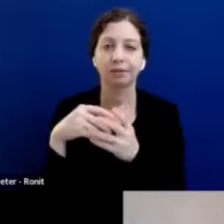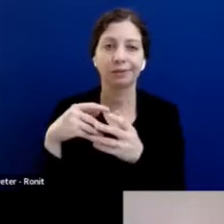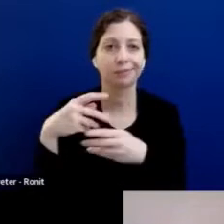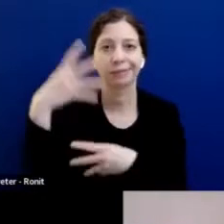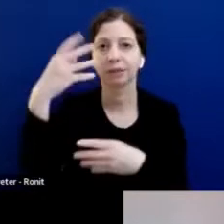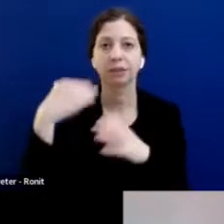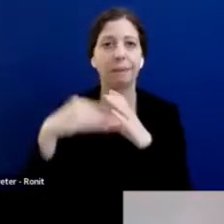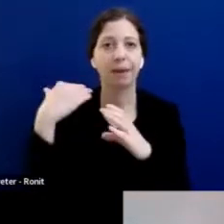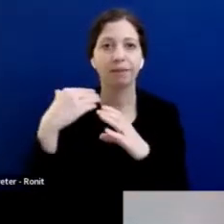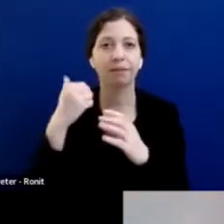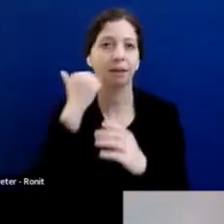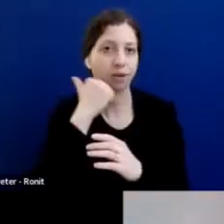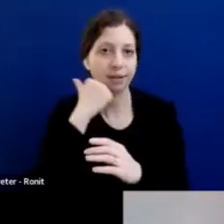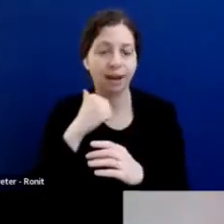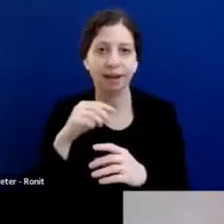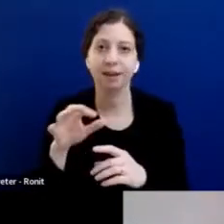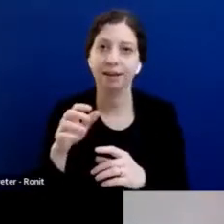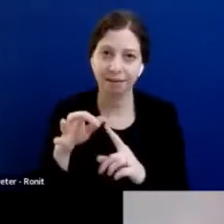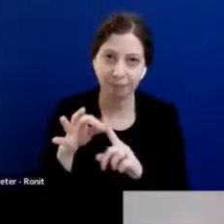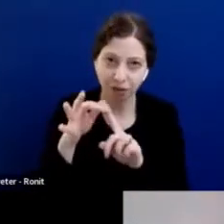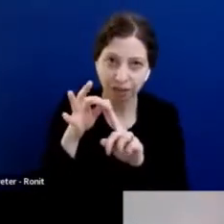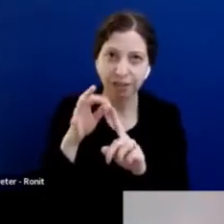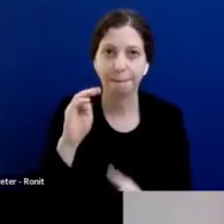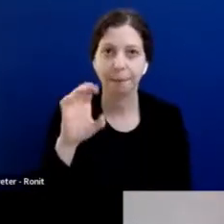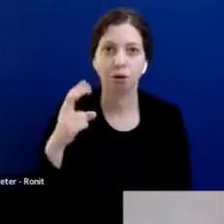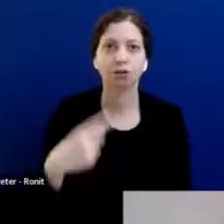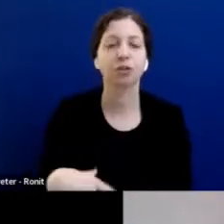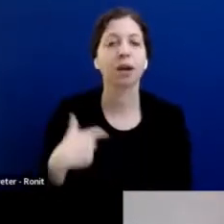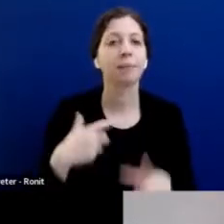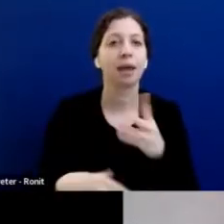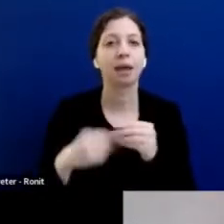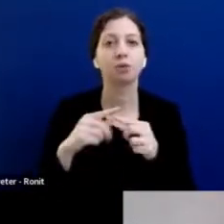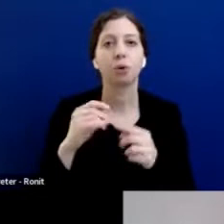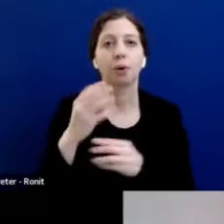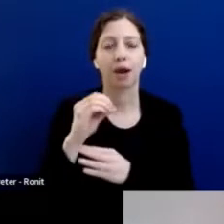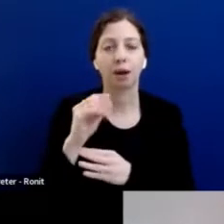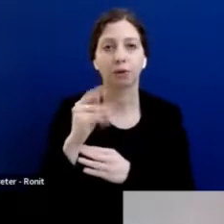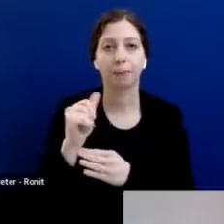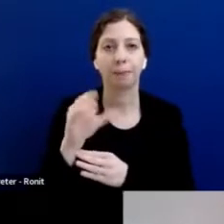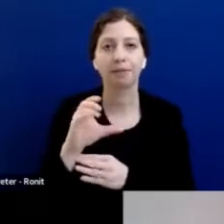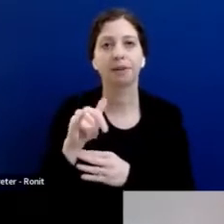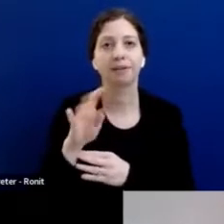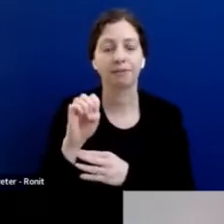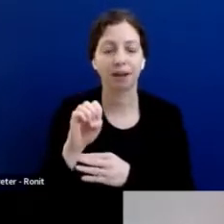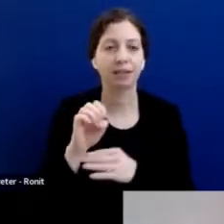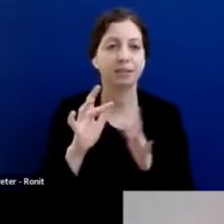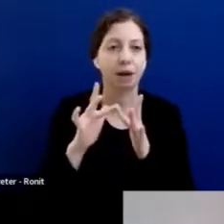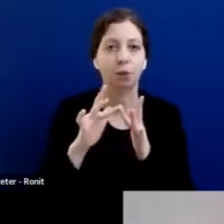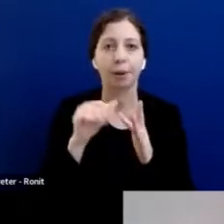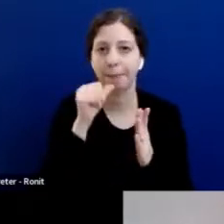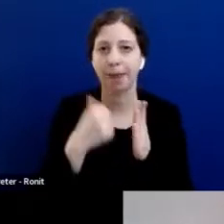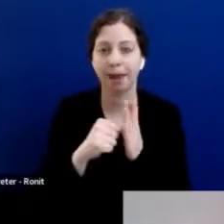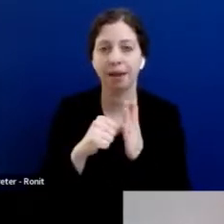every day, especially in March. I had been added to the Ohio Domestic Violence Network's mailing list as a result